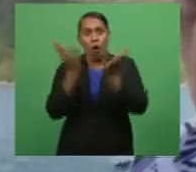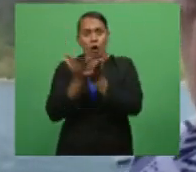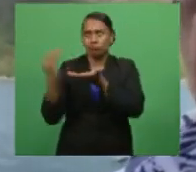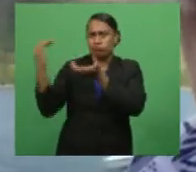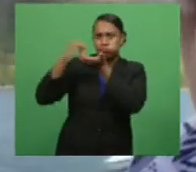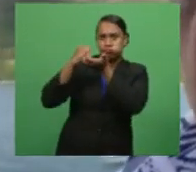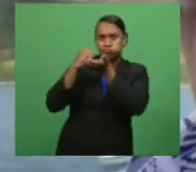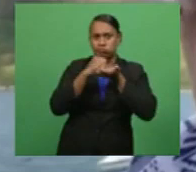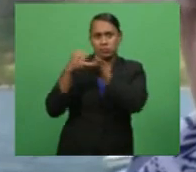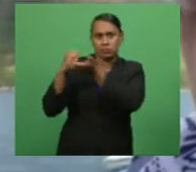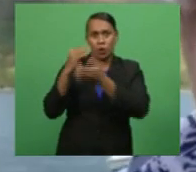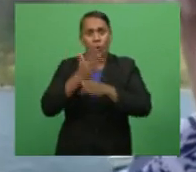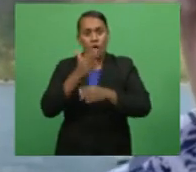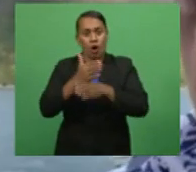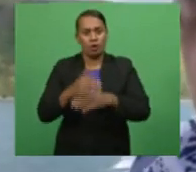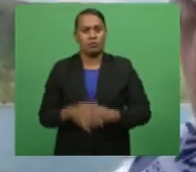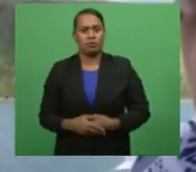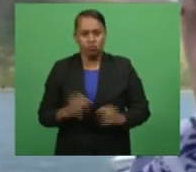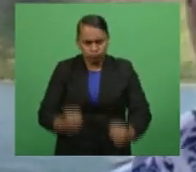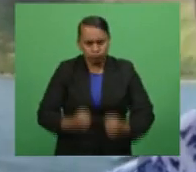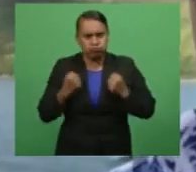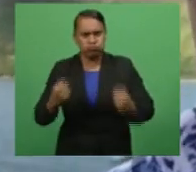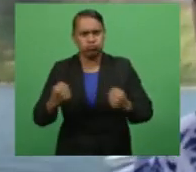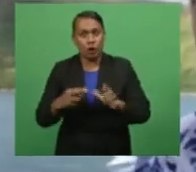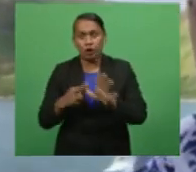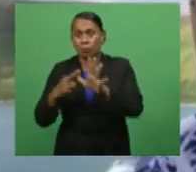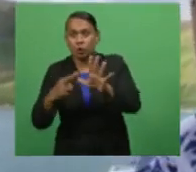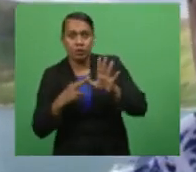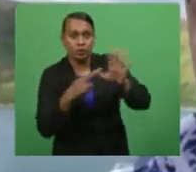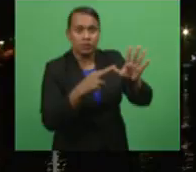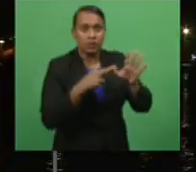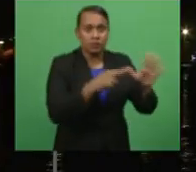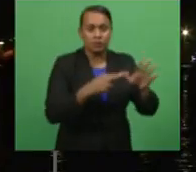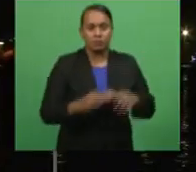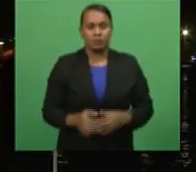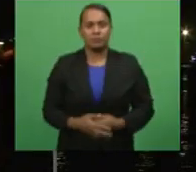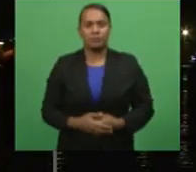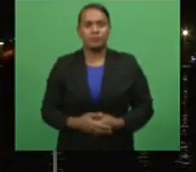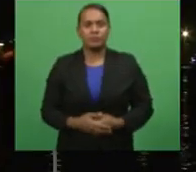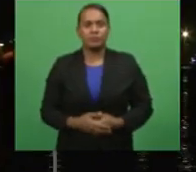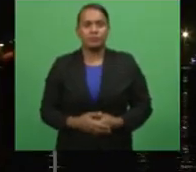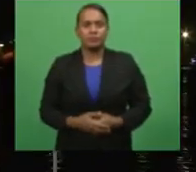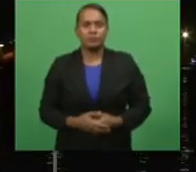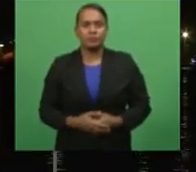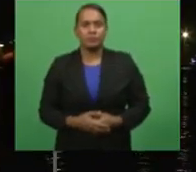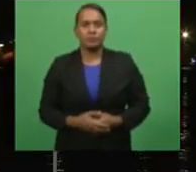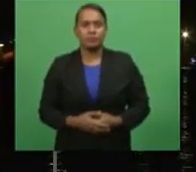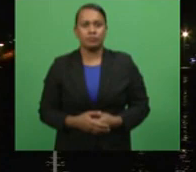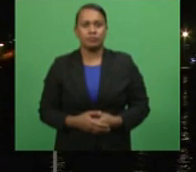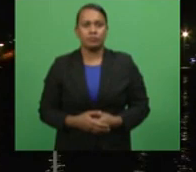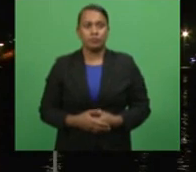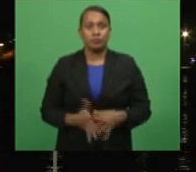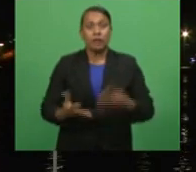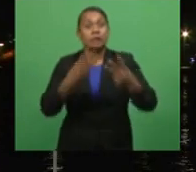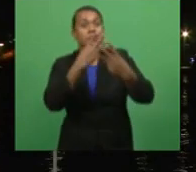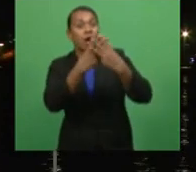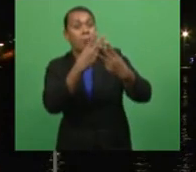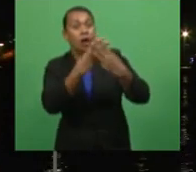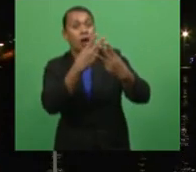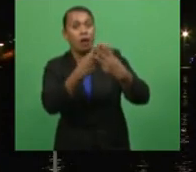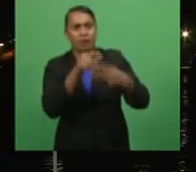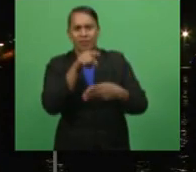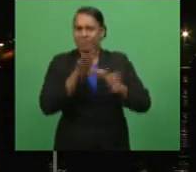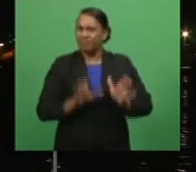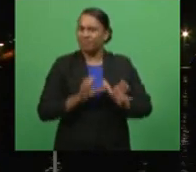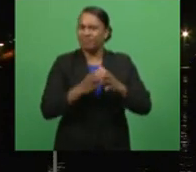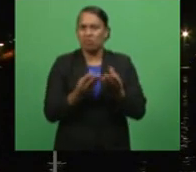strengthened in response to these historic challenges. The Social Democratic Liberal Party has no money